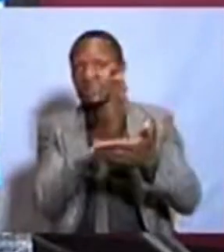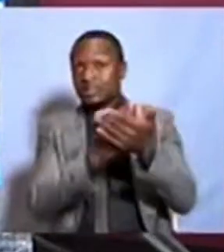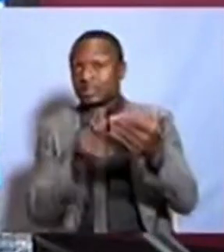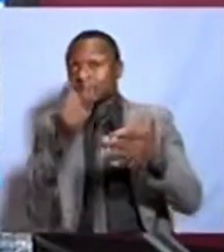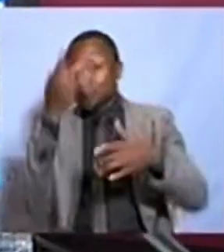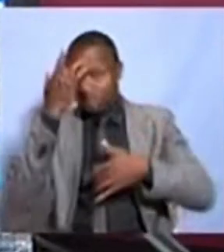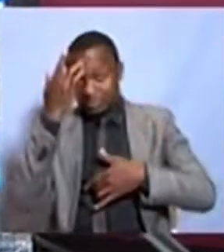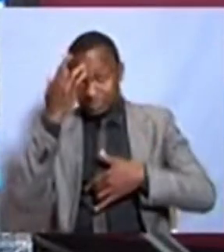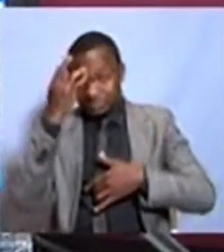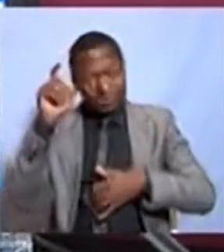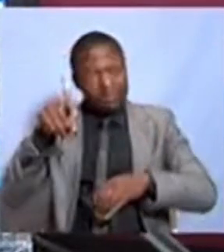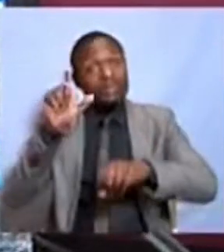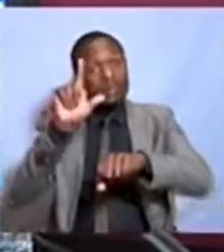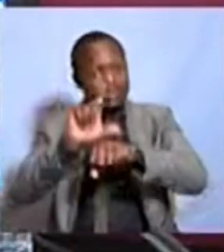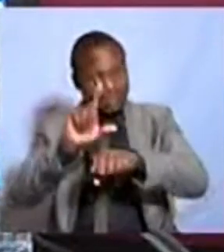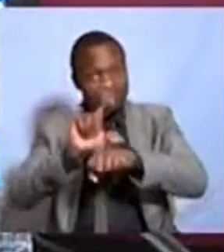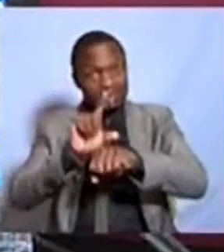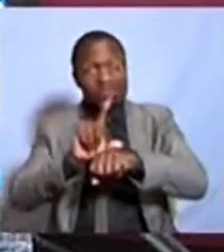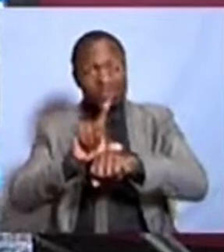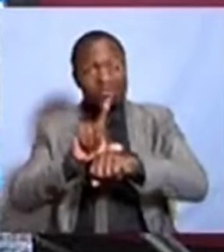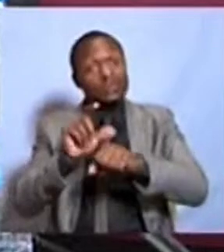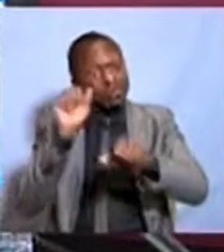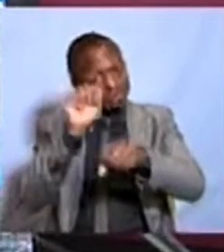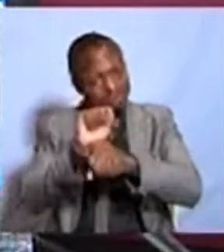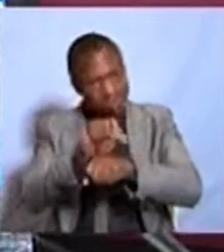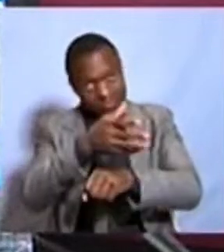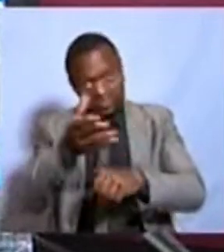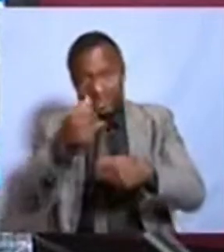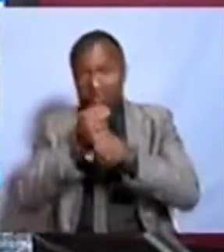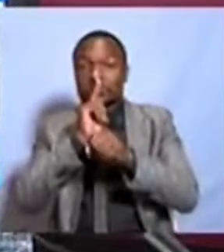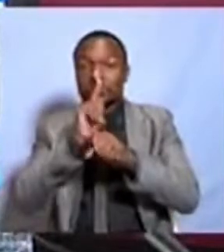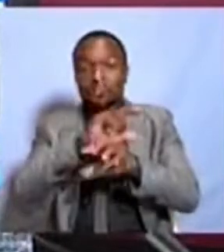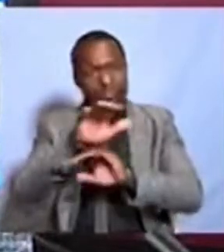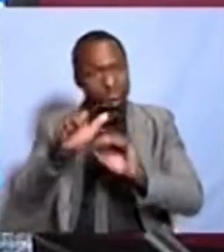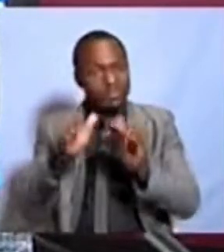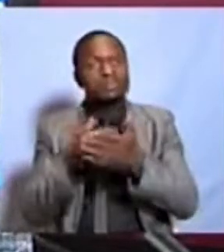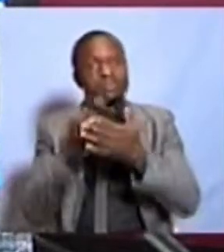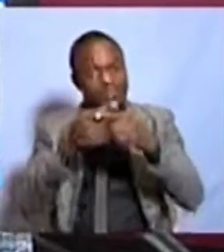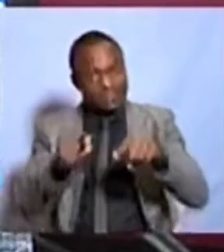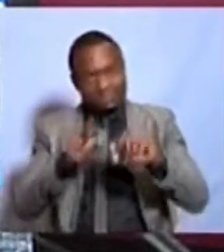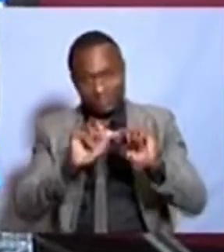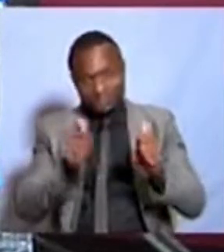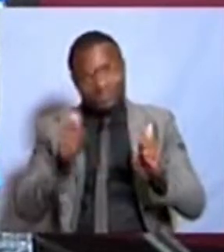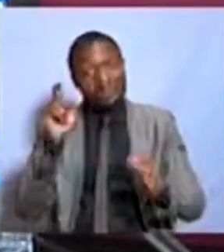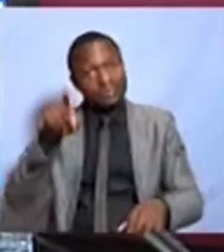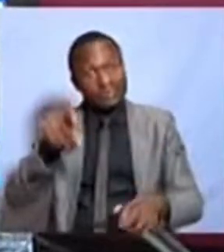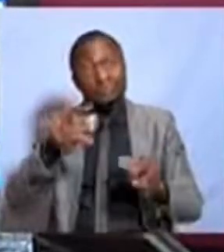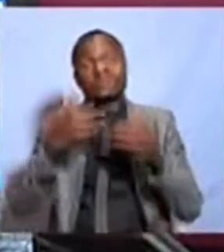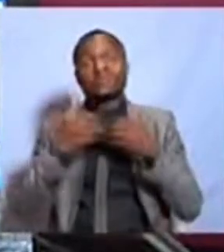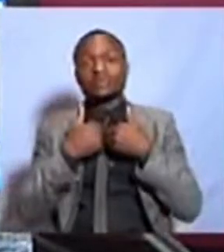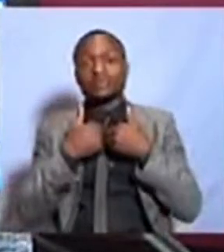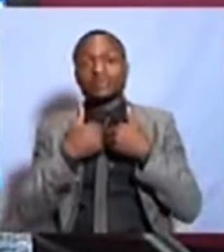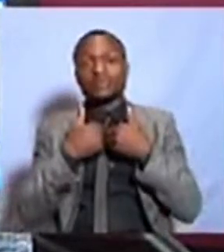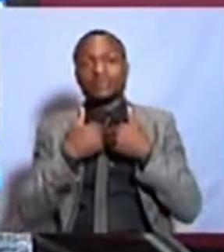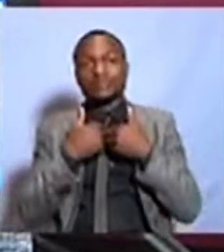force as well to work, to till the land, and to also make sure that everything is going well. So we need to have an overhaul of the whole social